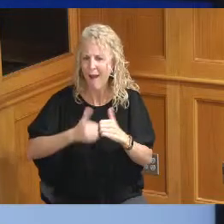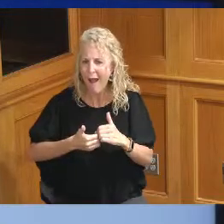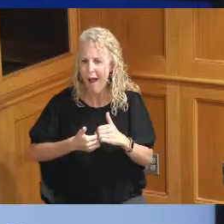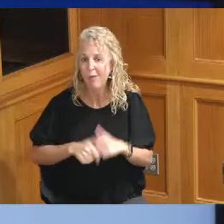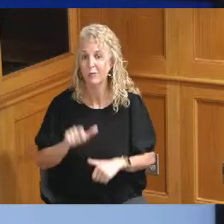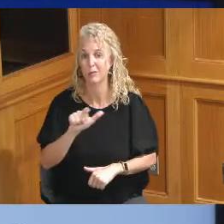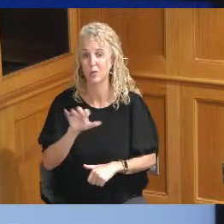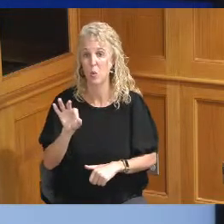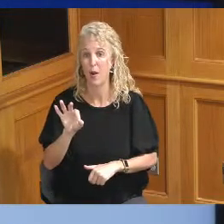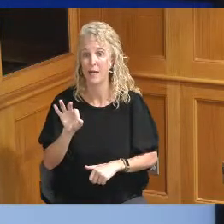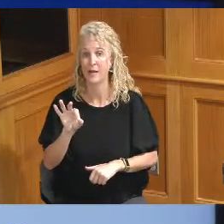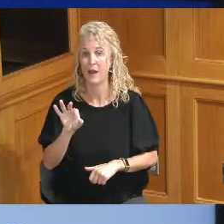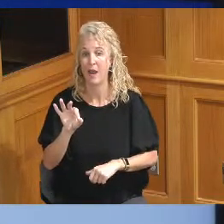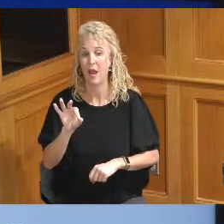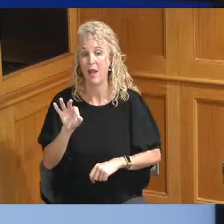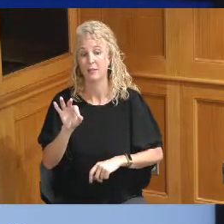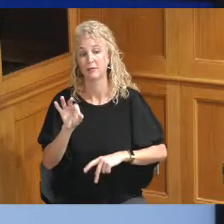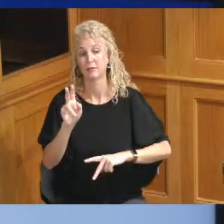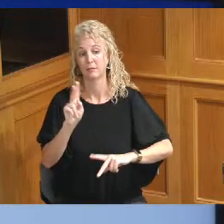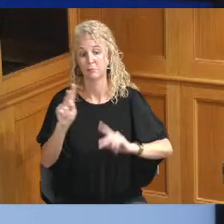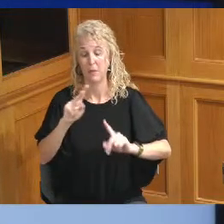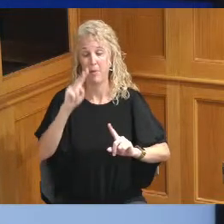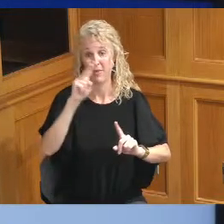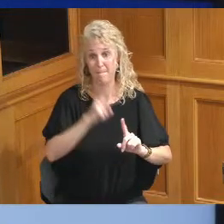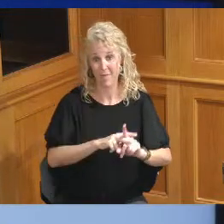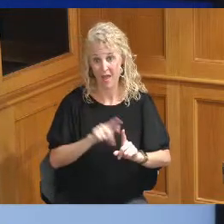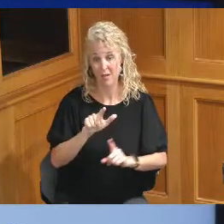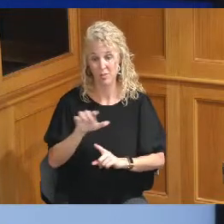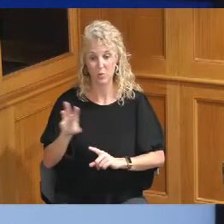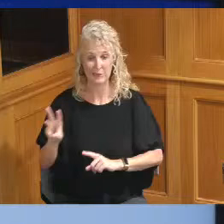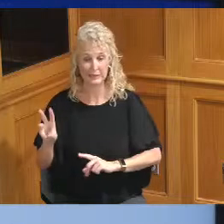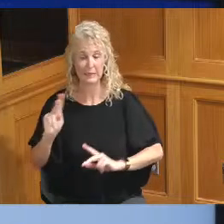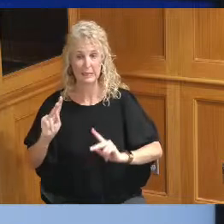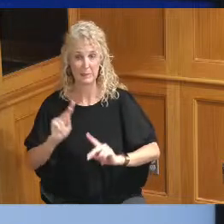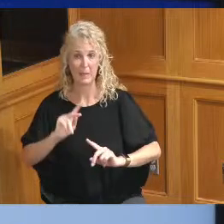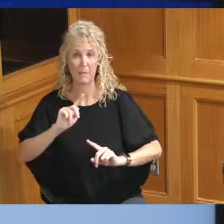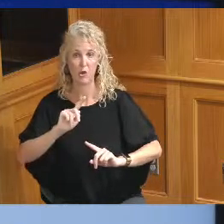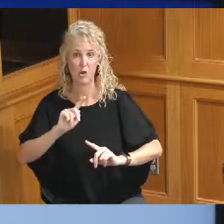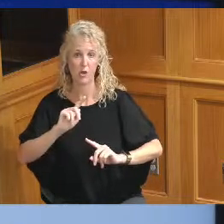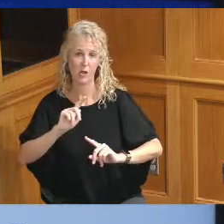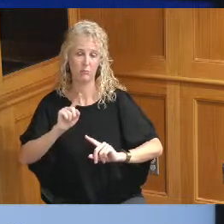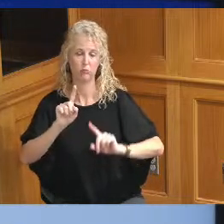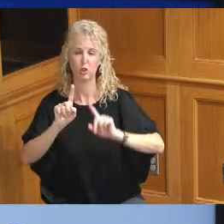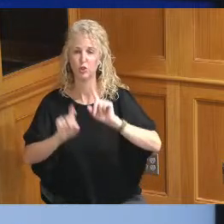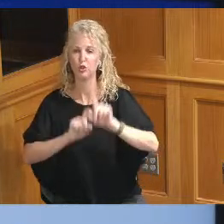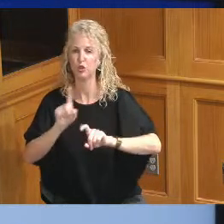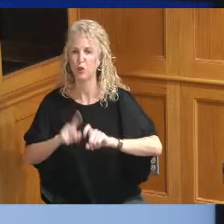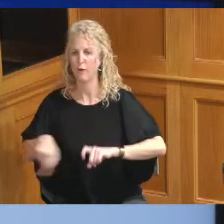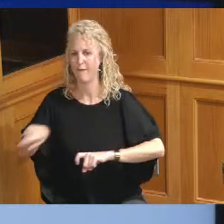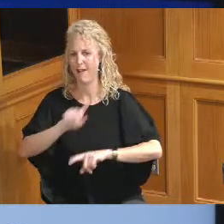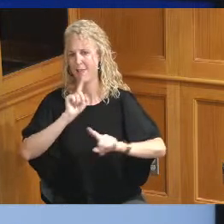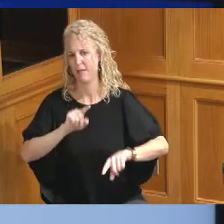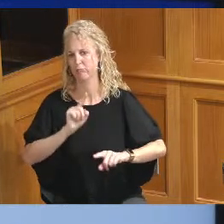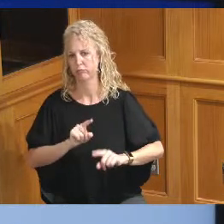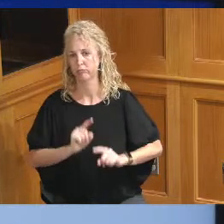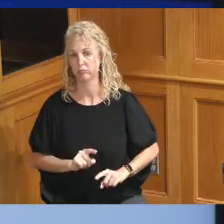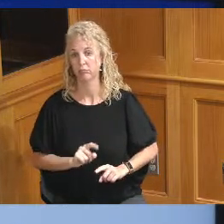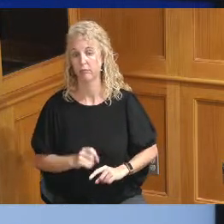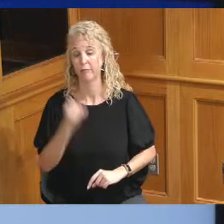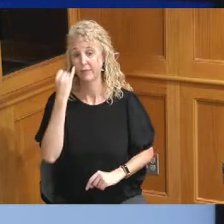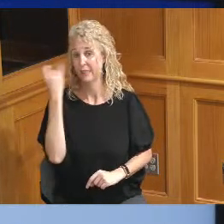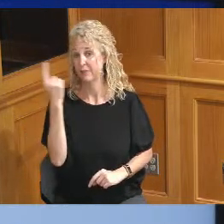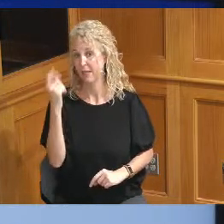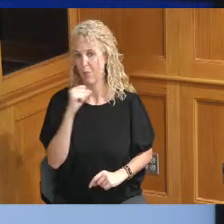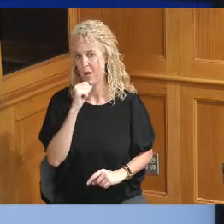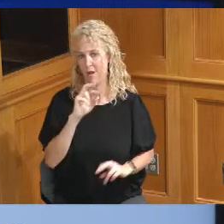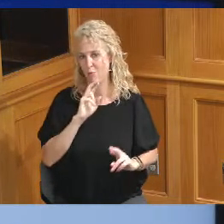applied, 26 answered a supplemental survey to give us a better sense of their background and what they can contribute to our planning meetings. If someone